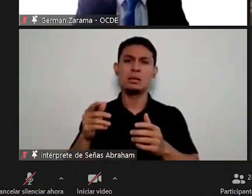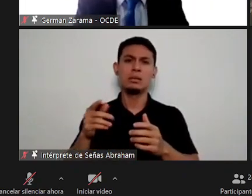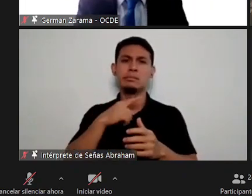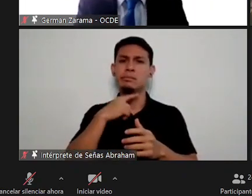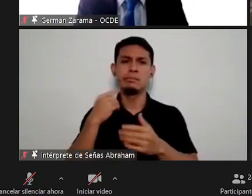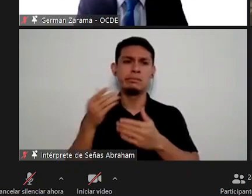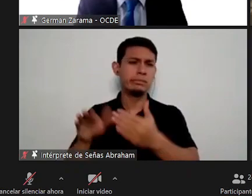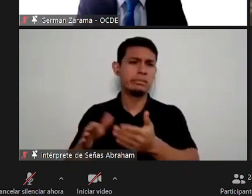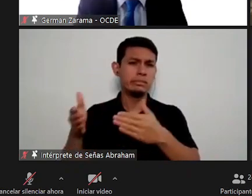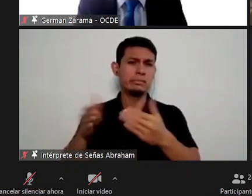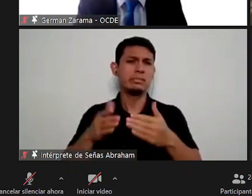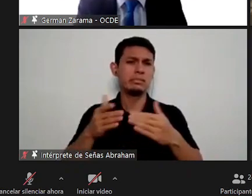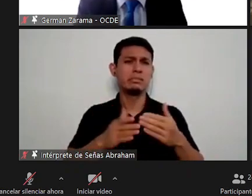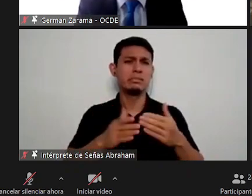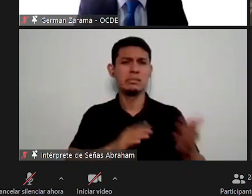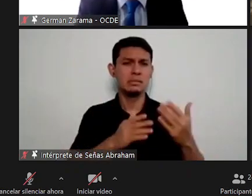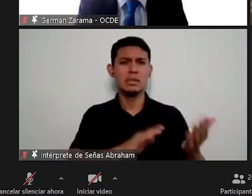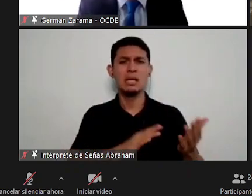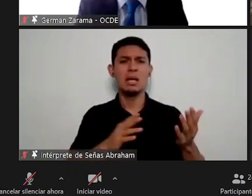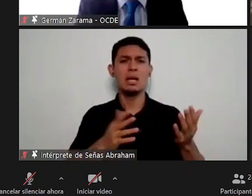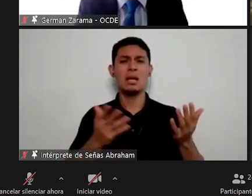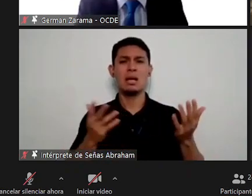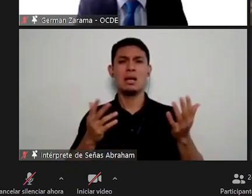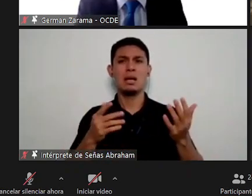and there are people that died